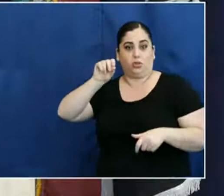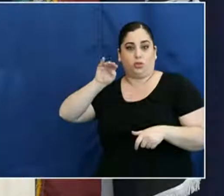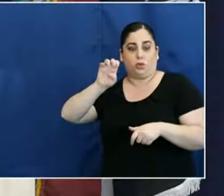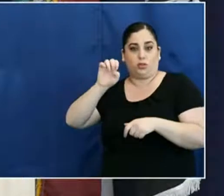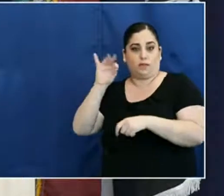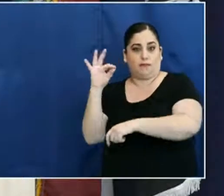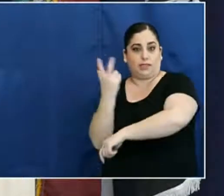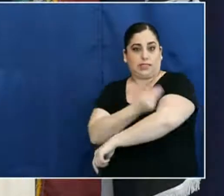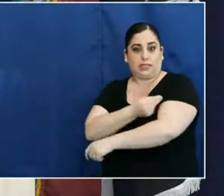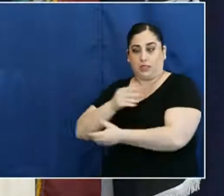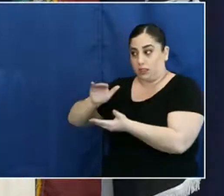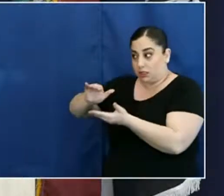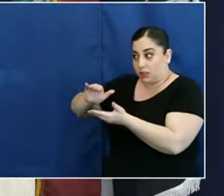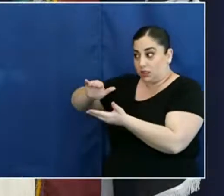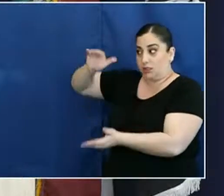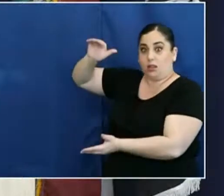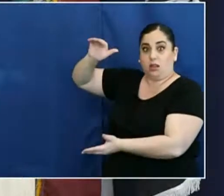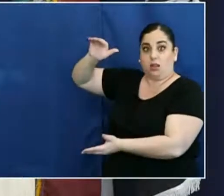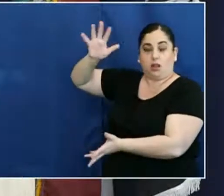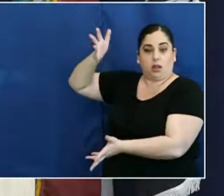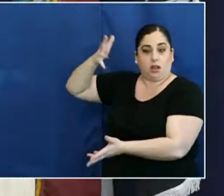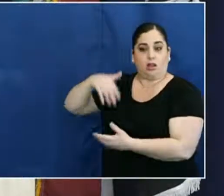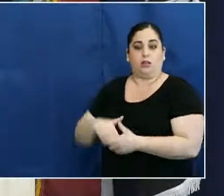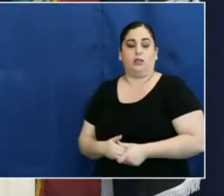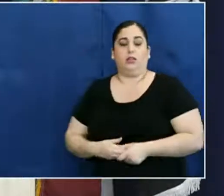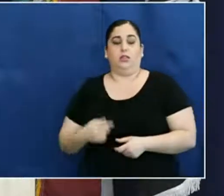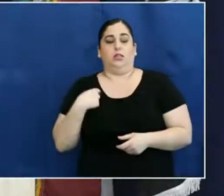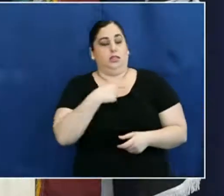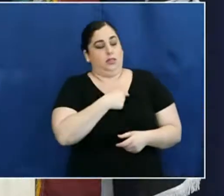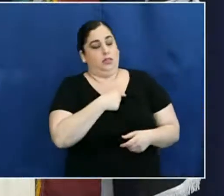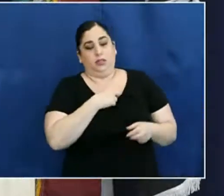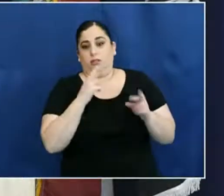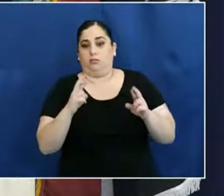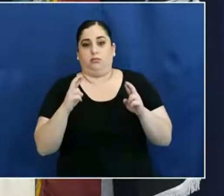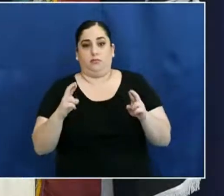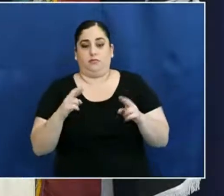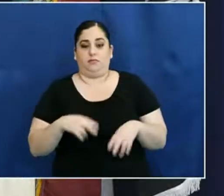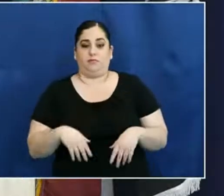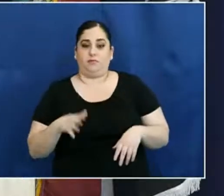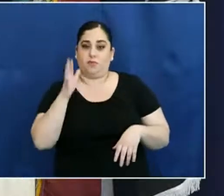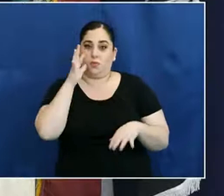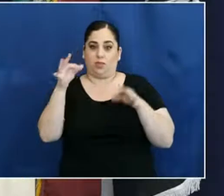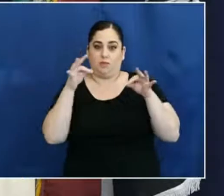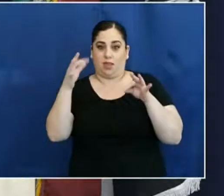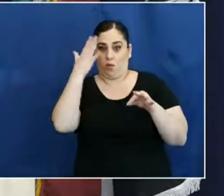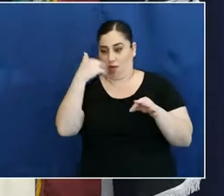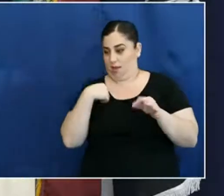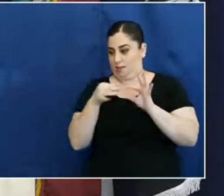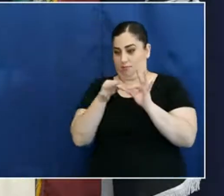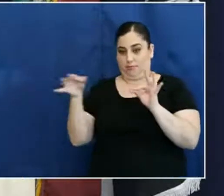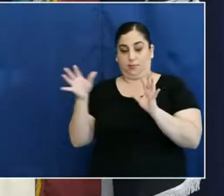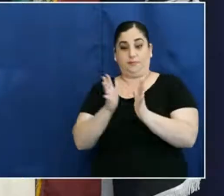Here's what I can tell you. When the President of the United States says every American will have access to the vaccine in May,